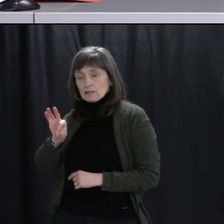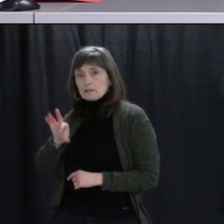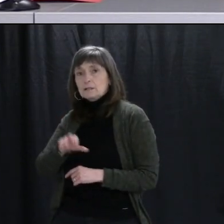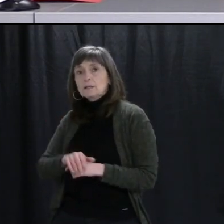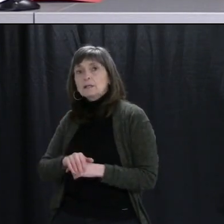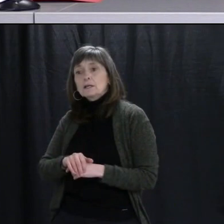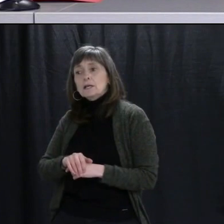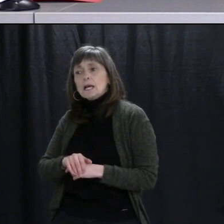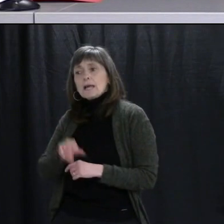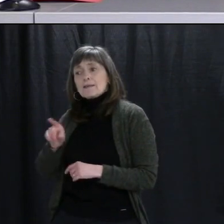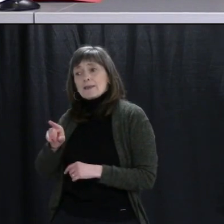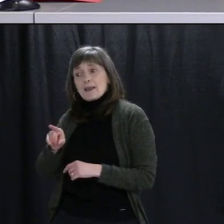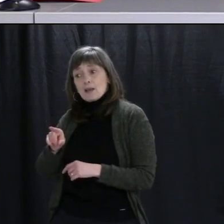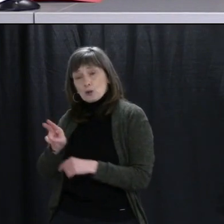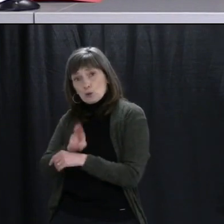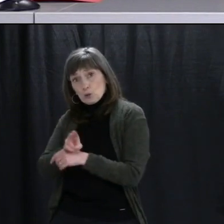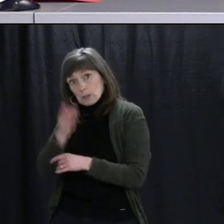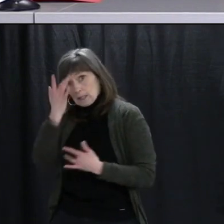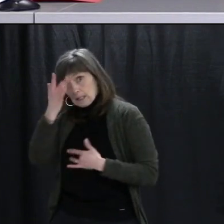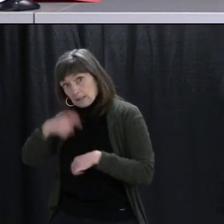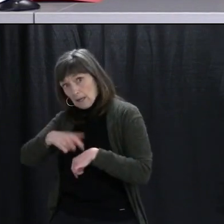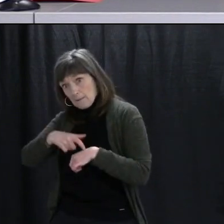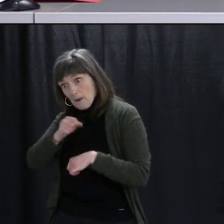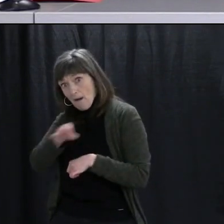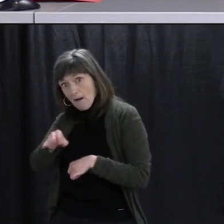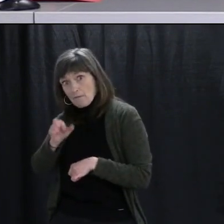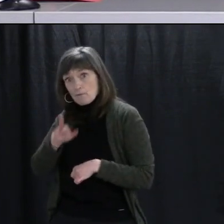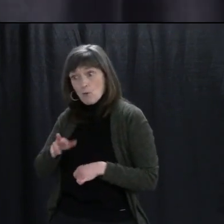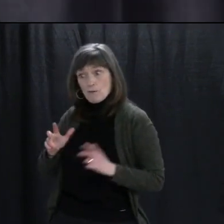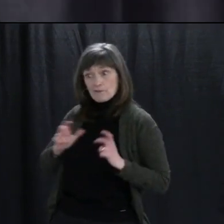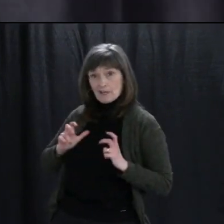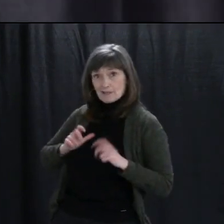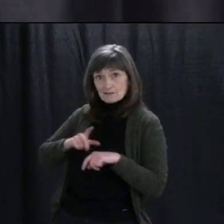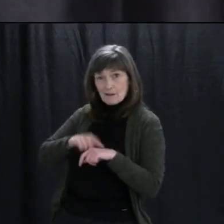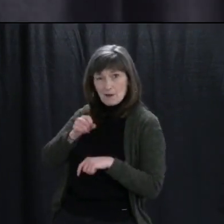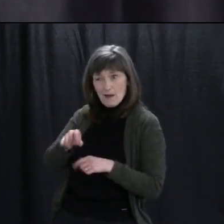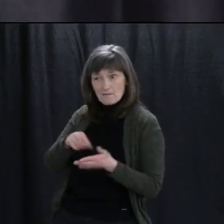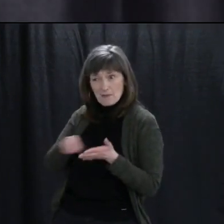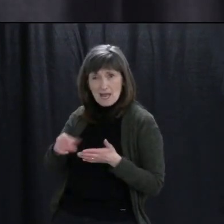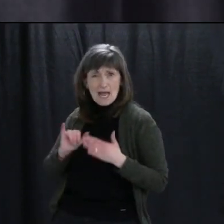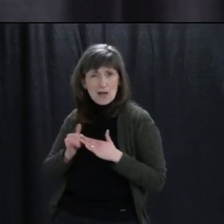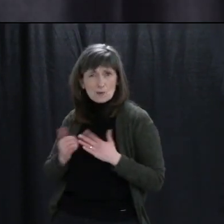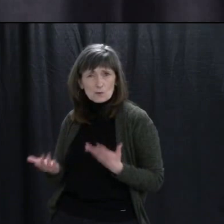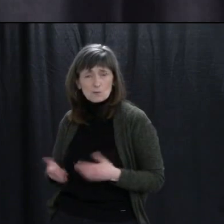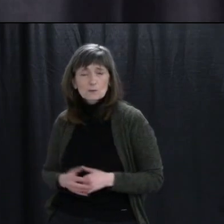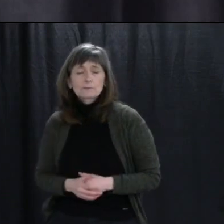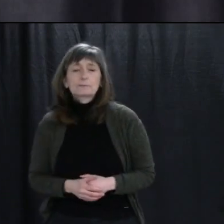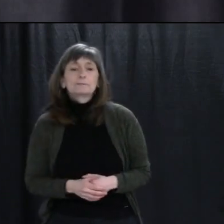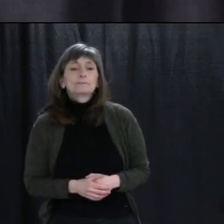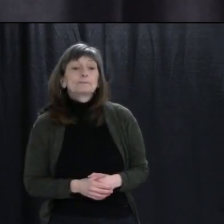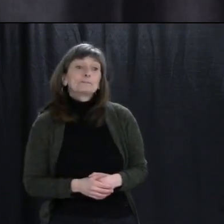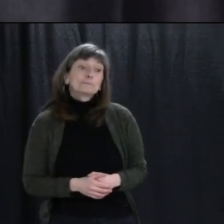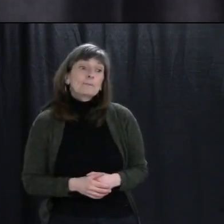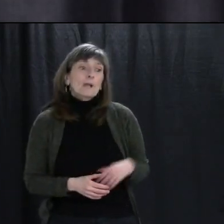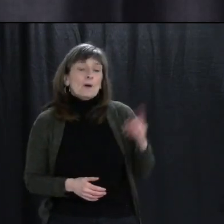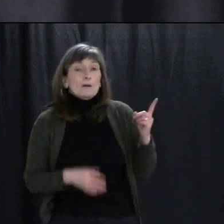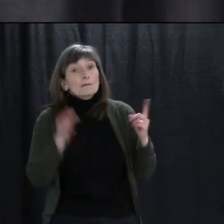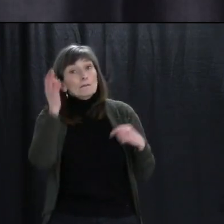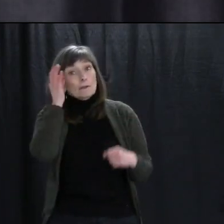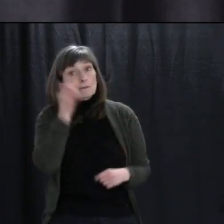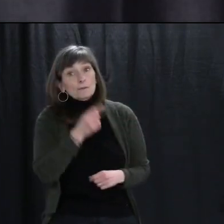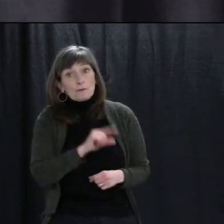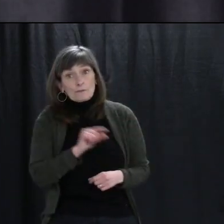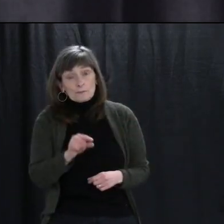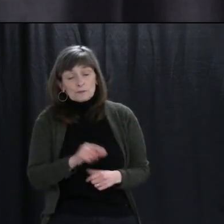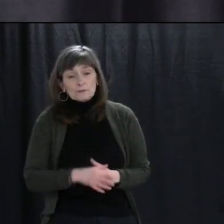time without pay or use up vacation? My understanding from the federal government is